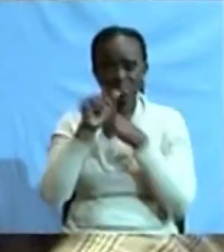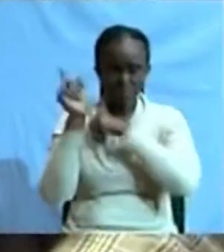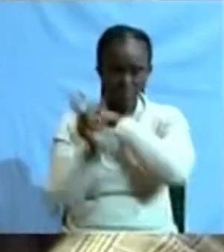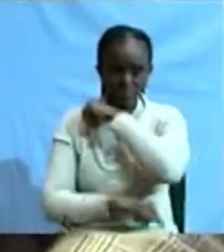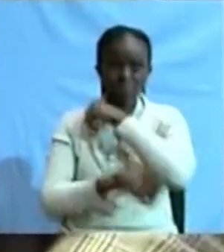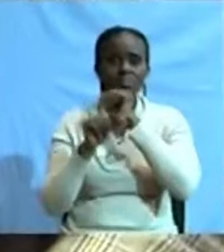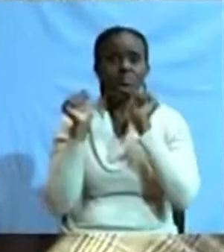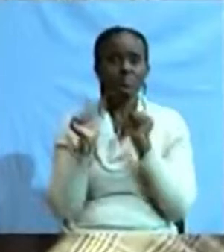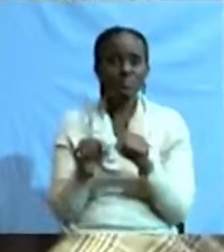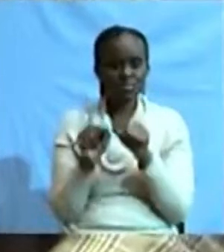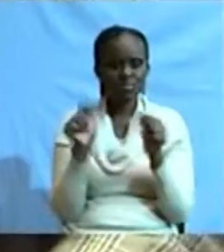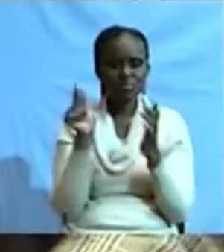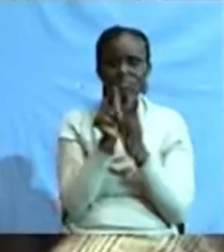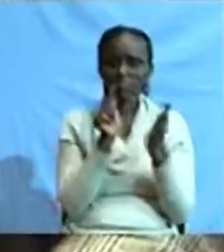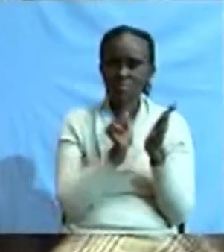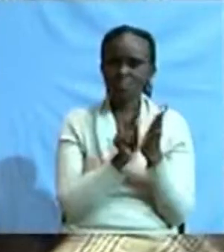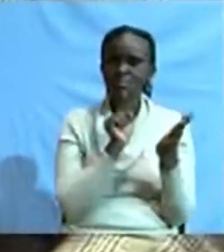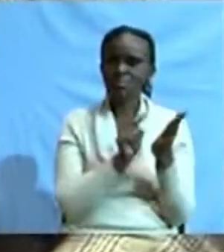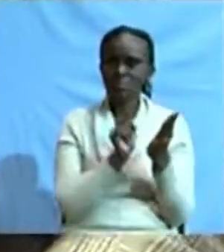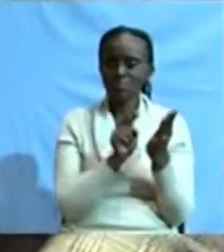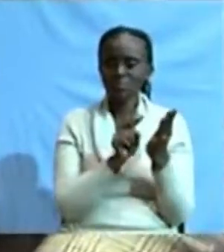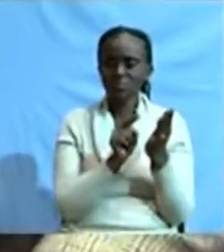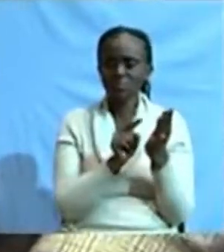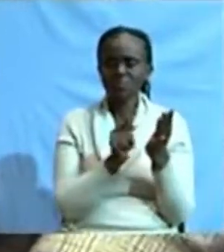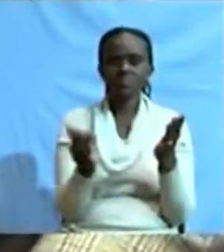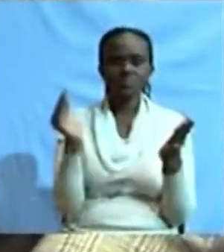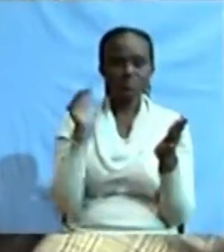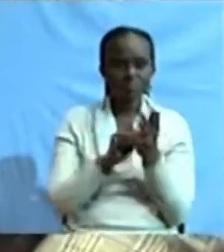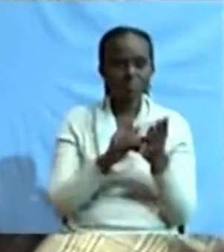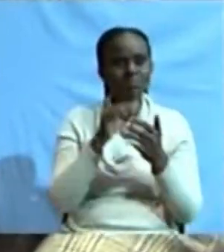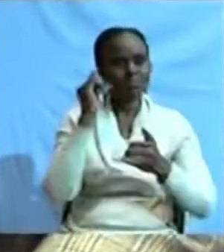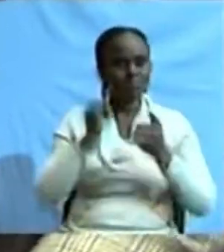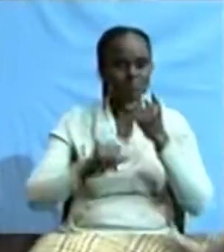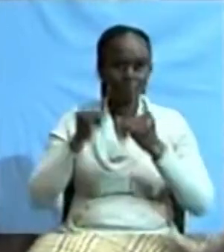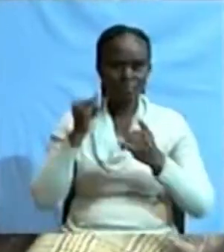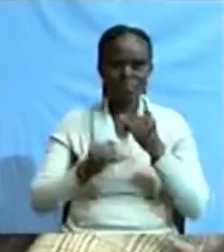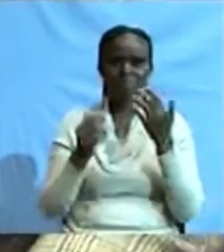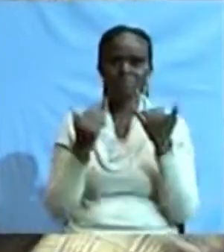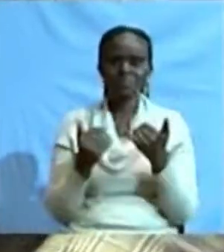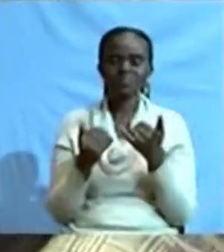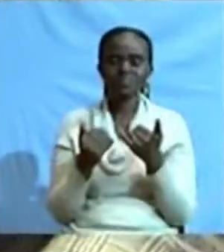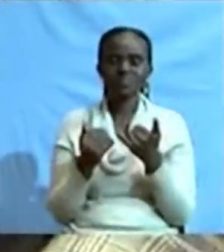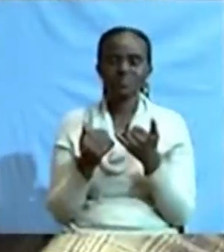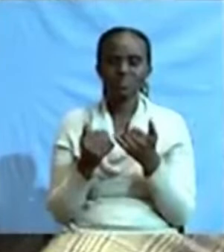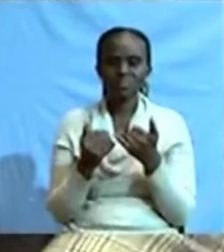punished by the law? Then finally,